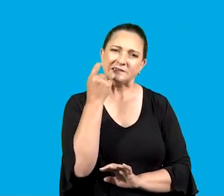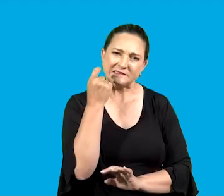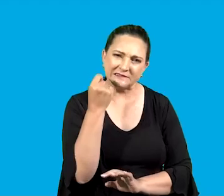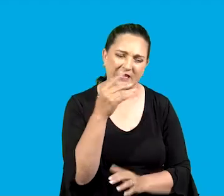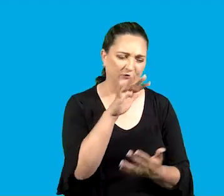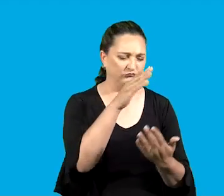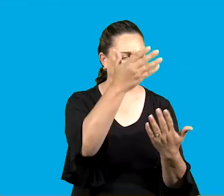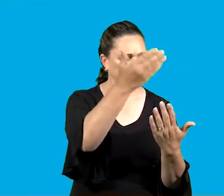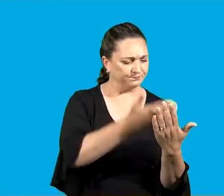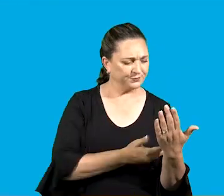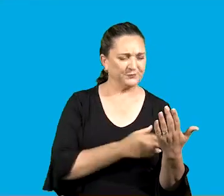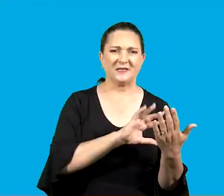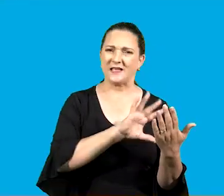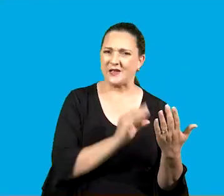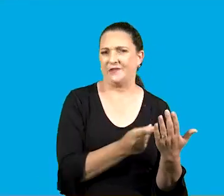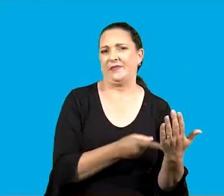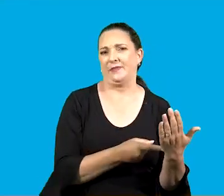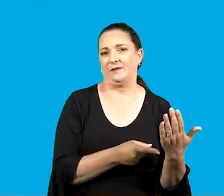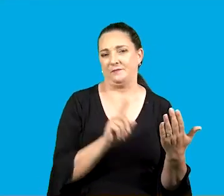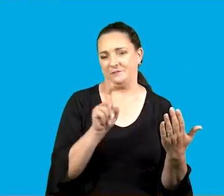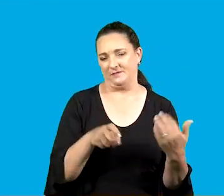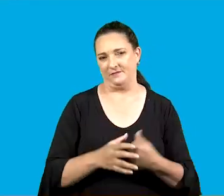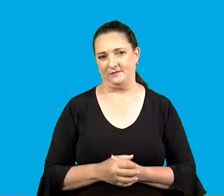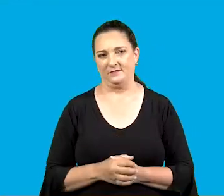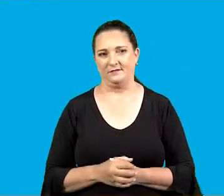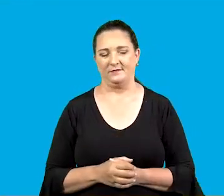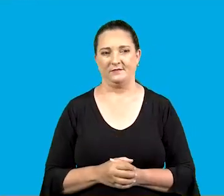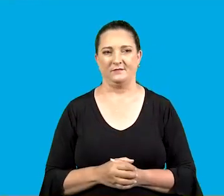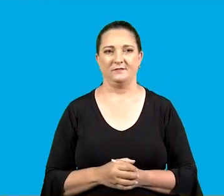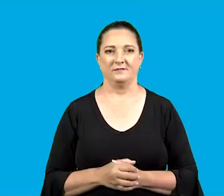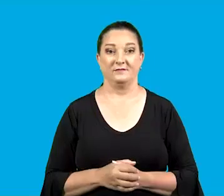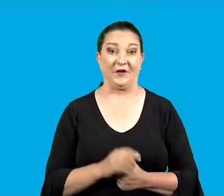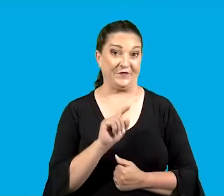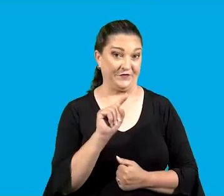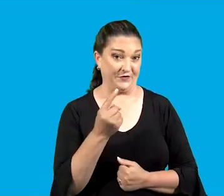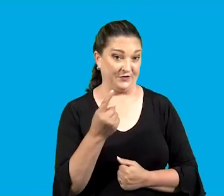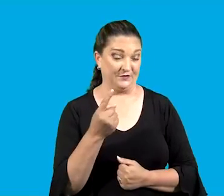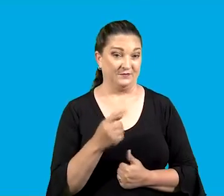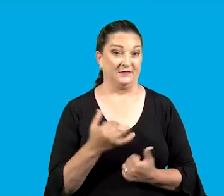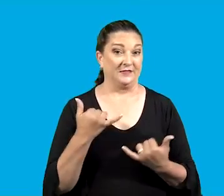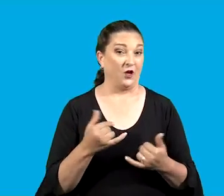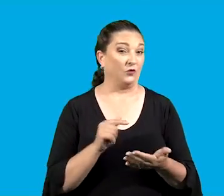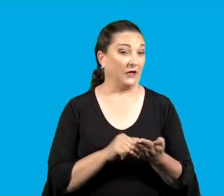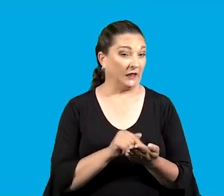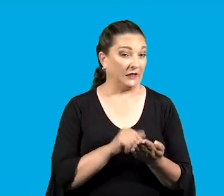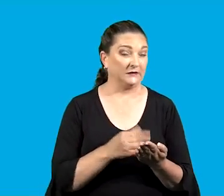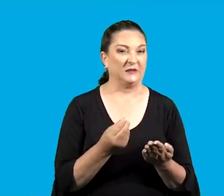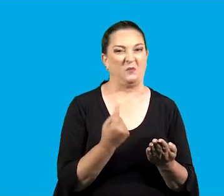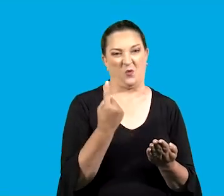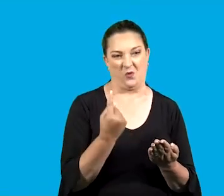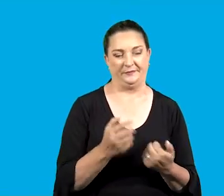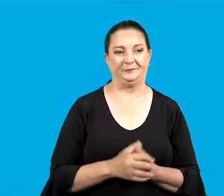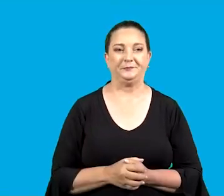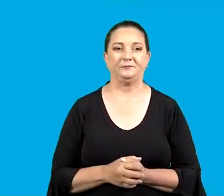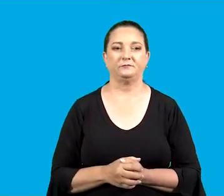of the examiner. And then here is the first one. We're calculating number 1